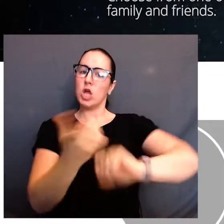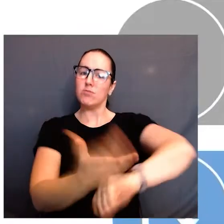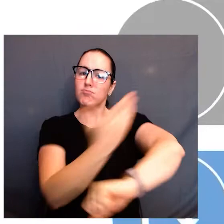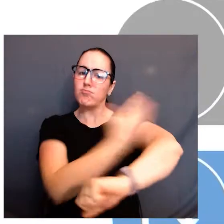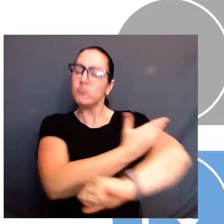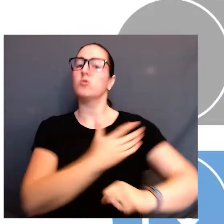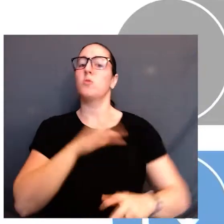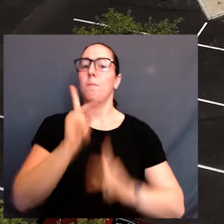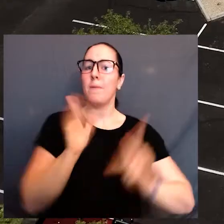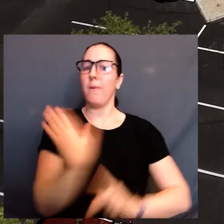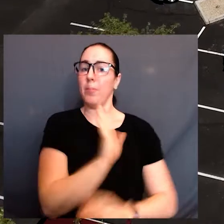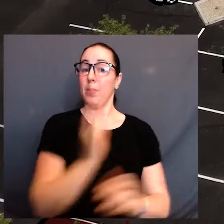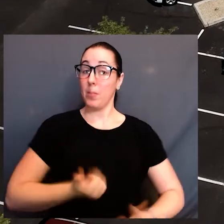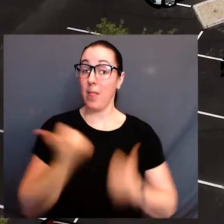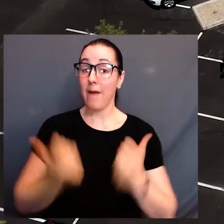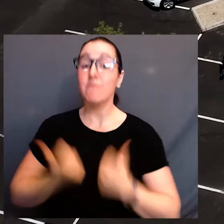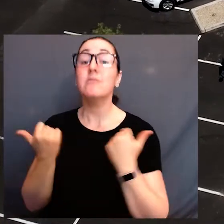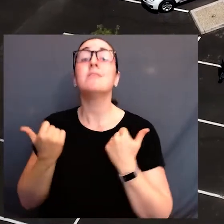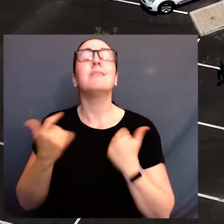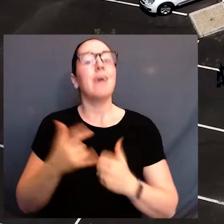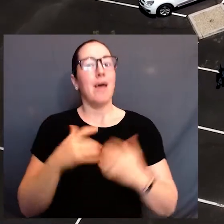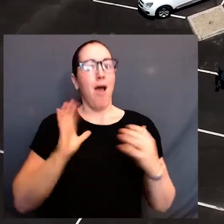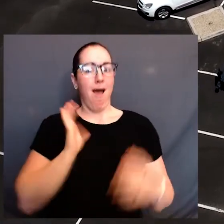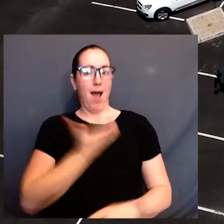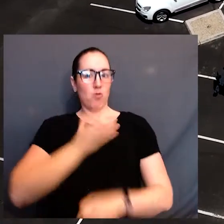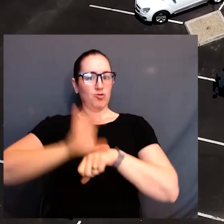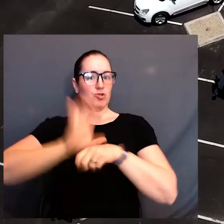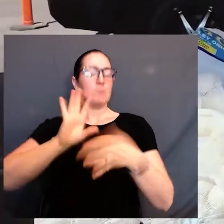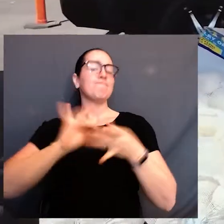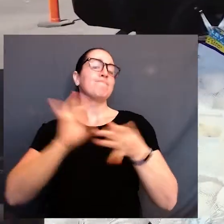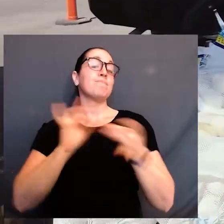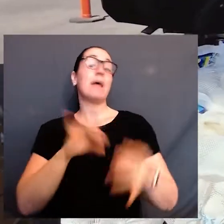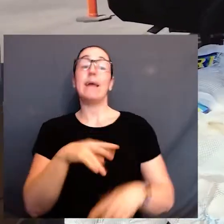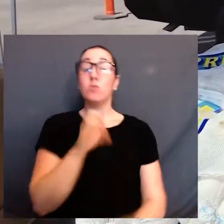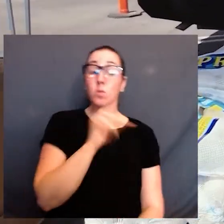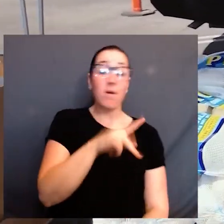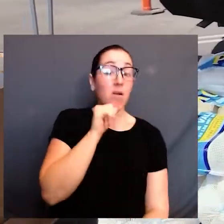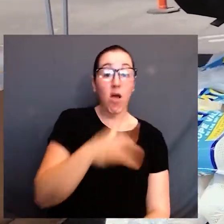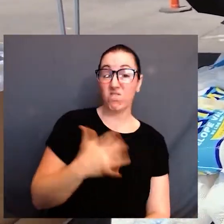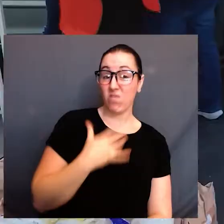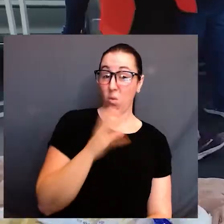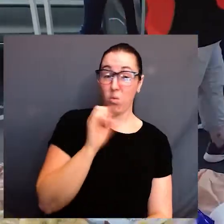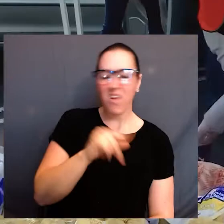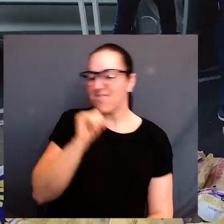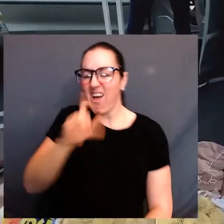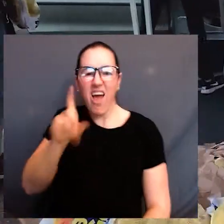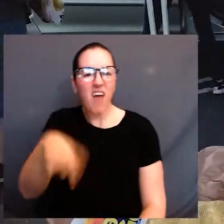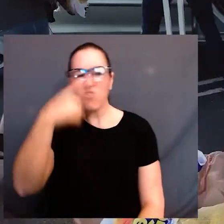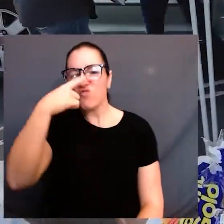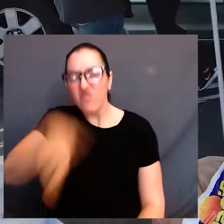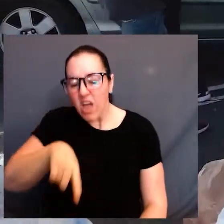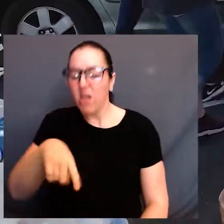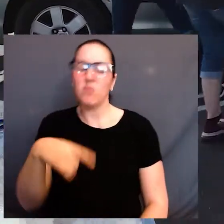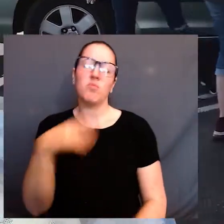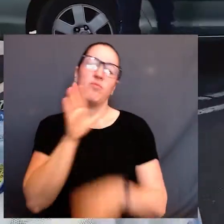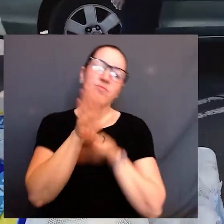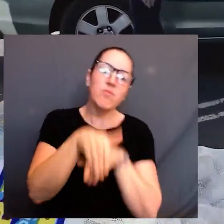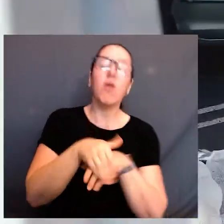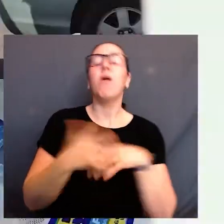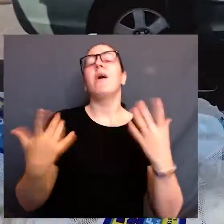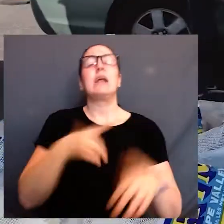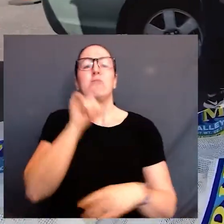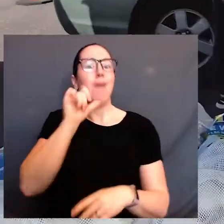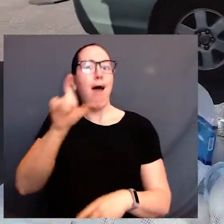difference. We don't just want to love people, we want to see people's lives absolutely changed for the better. This is a church where we say it is okay to not be